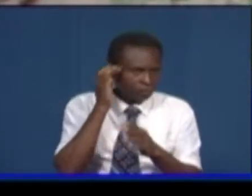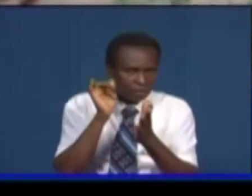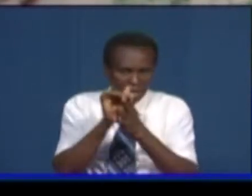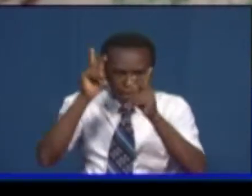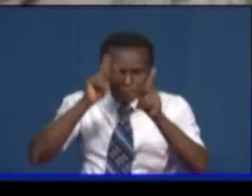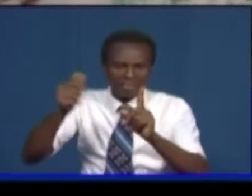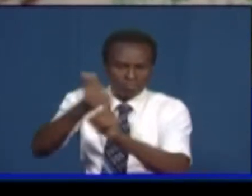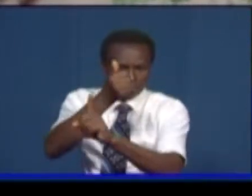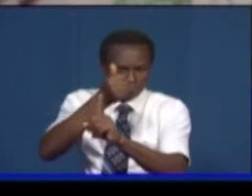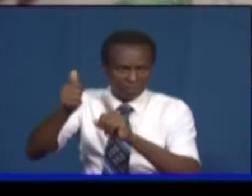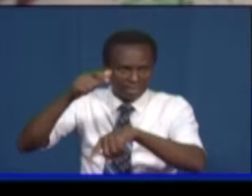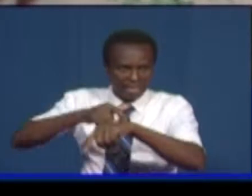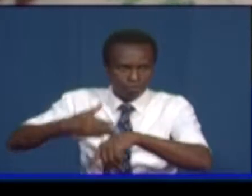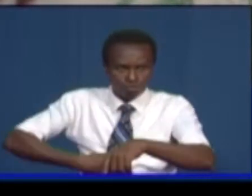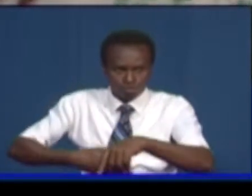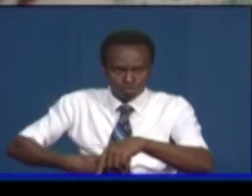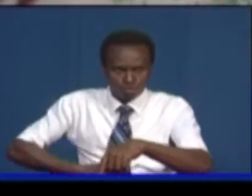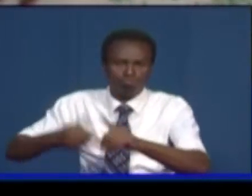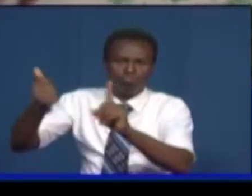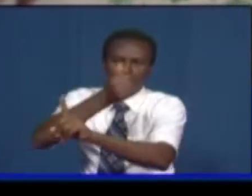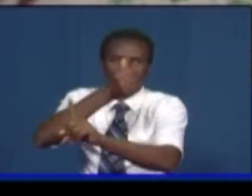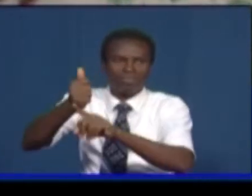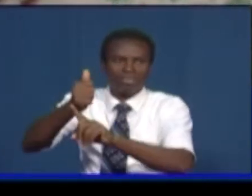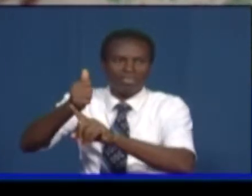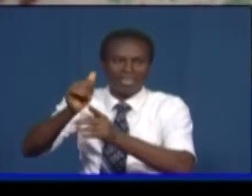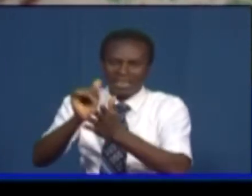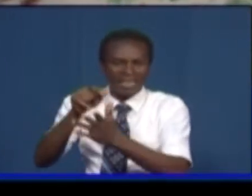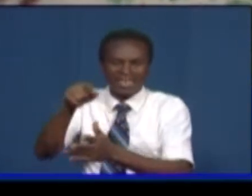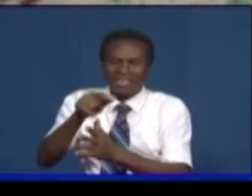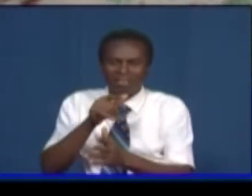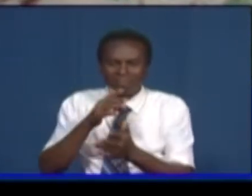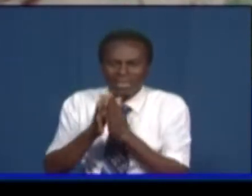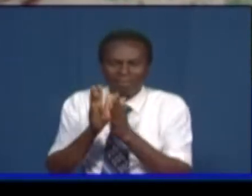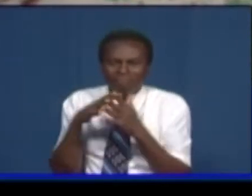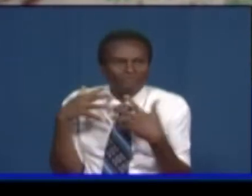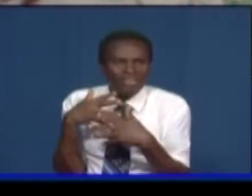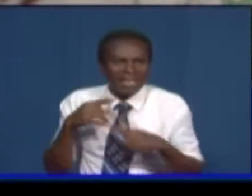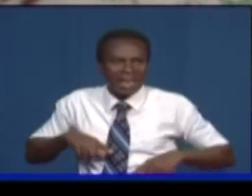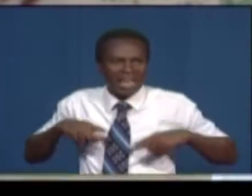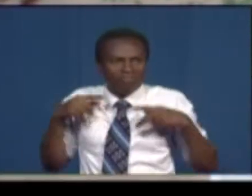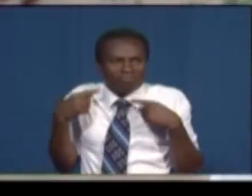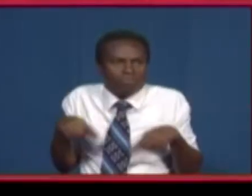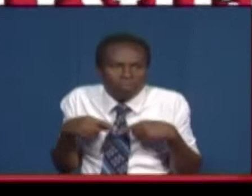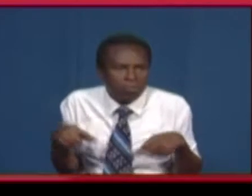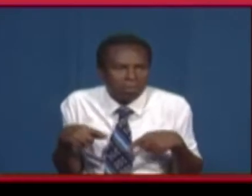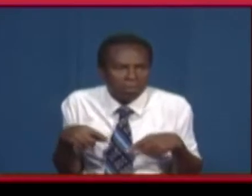abused from childhood, and so they have low self-esteem and do not regard themselves that